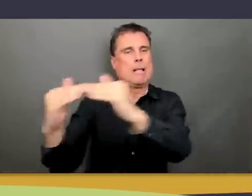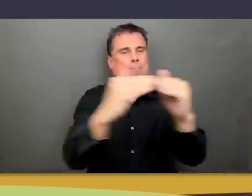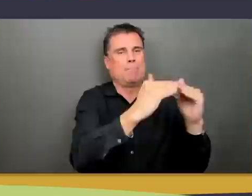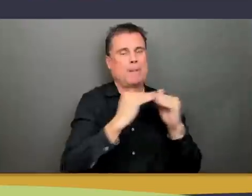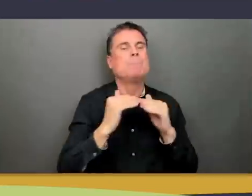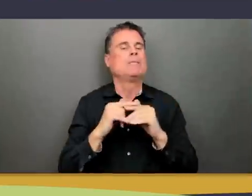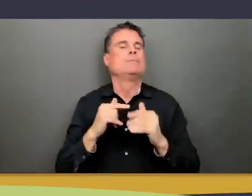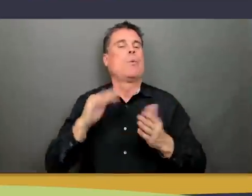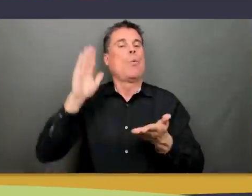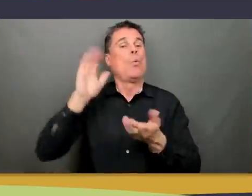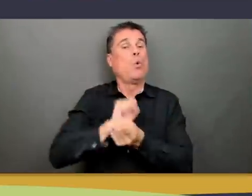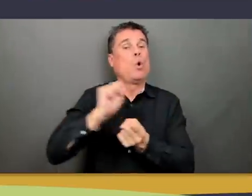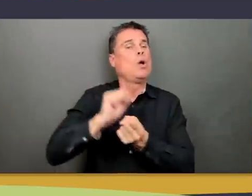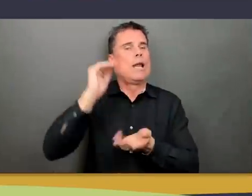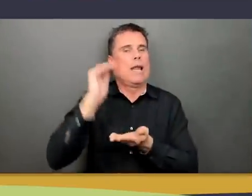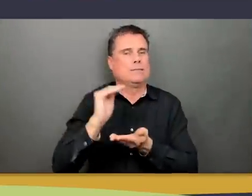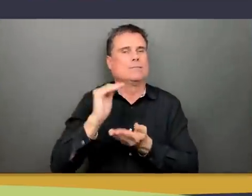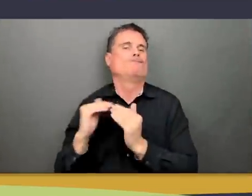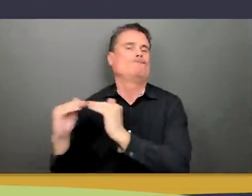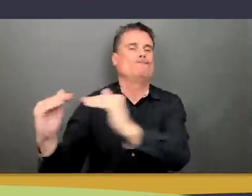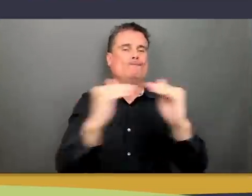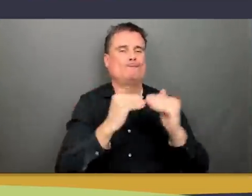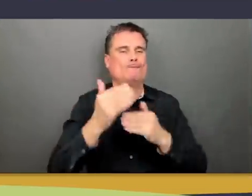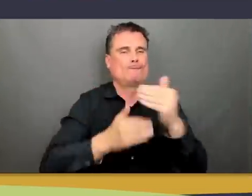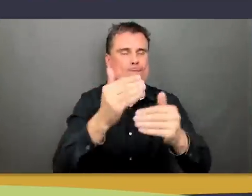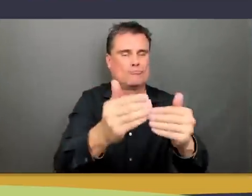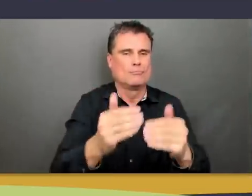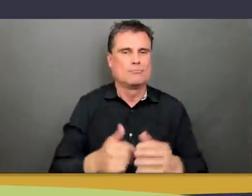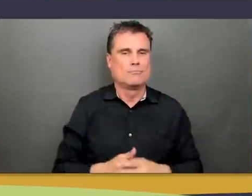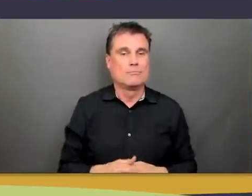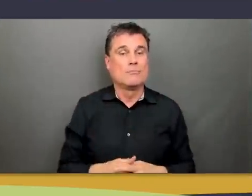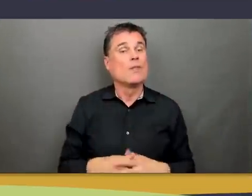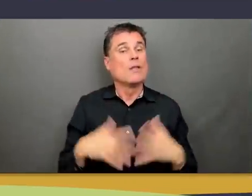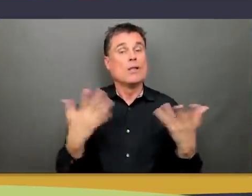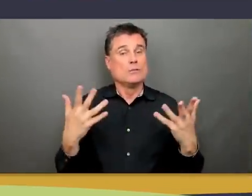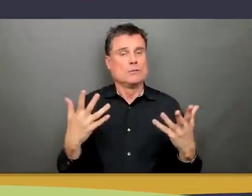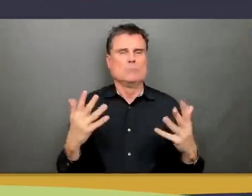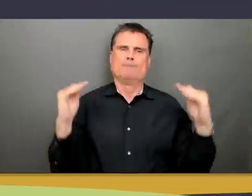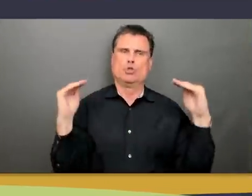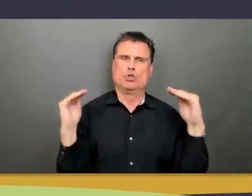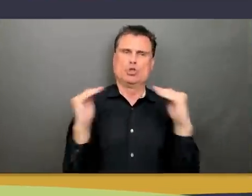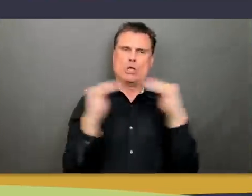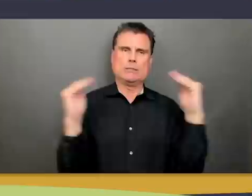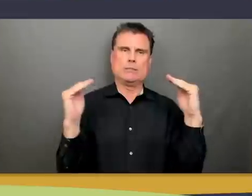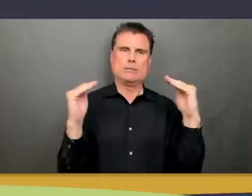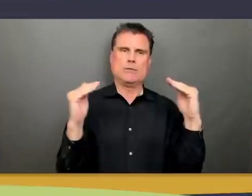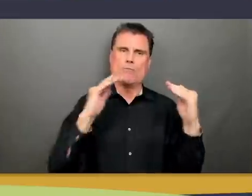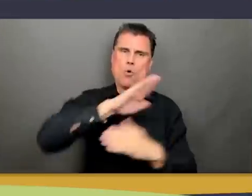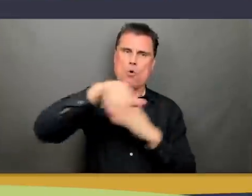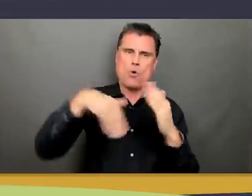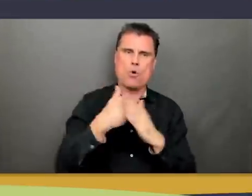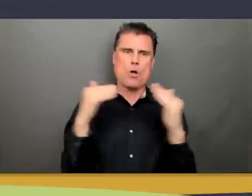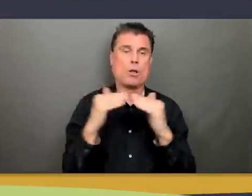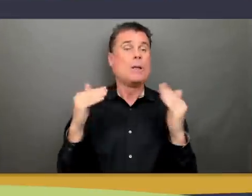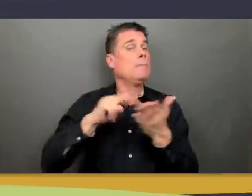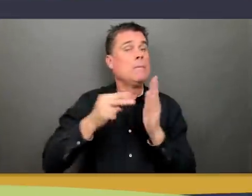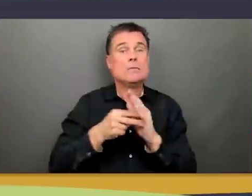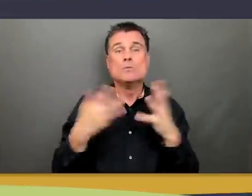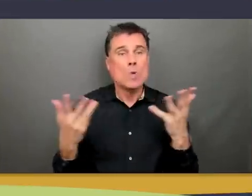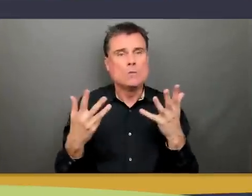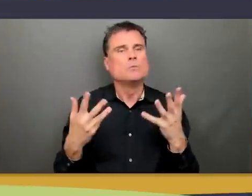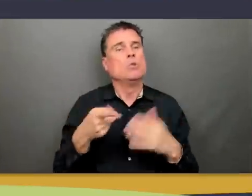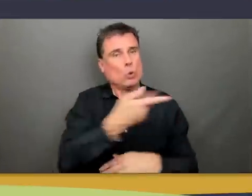love and humanity taking bold and courageous action? Thank you again. Thank you, Stephanie,